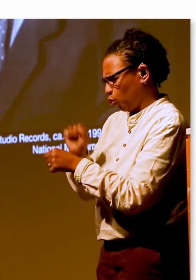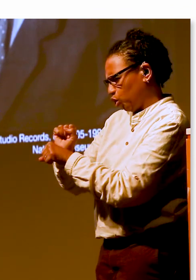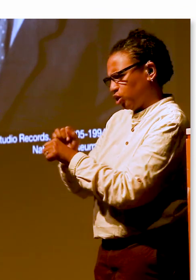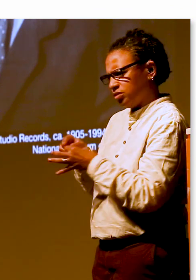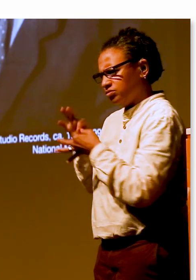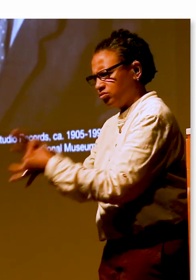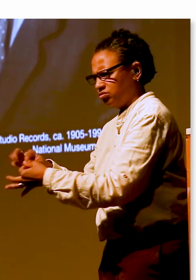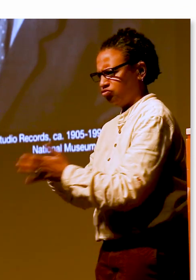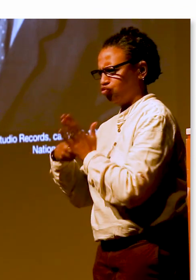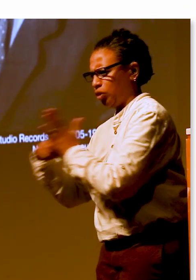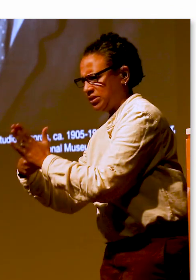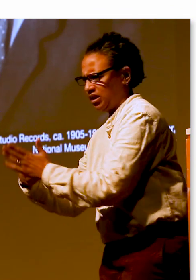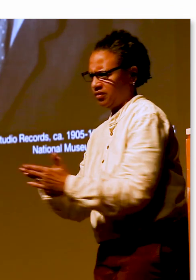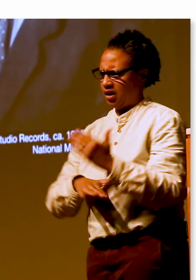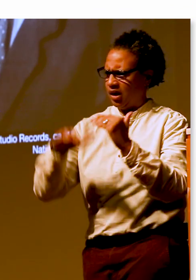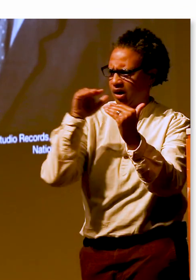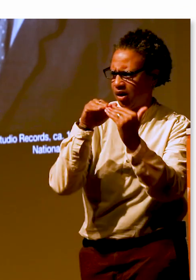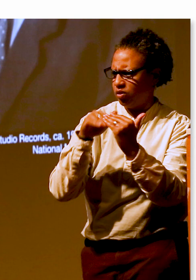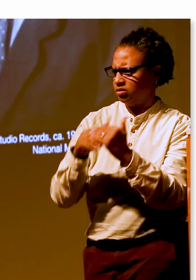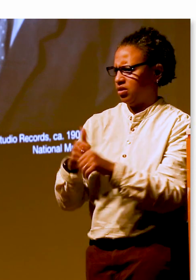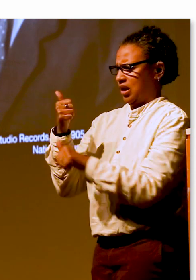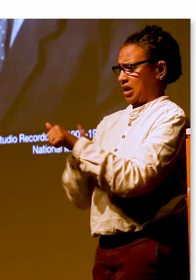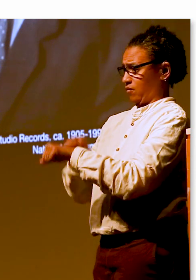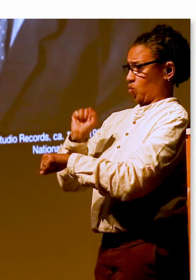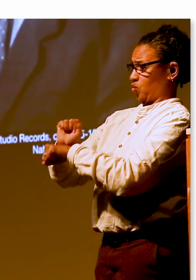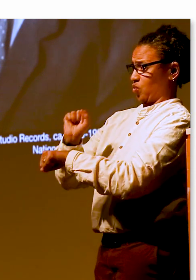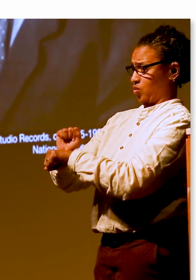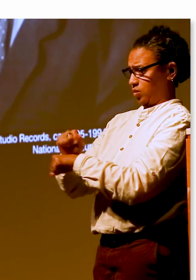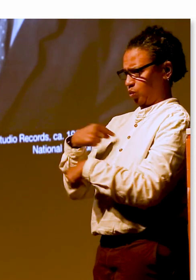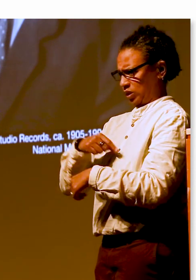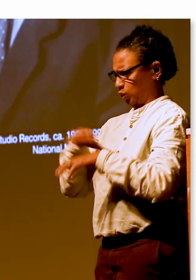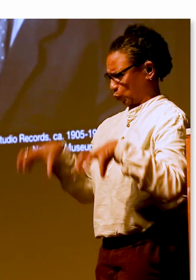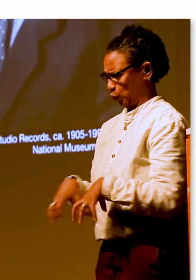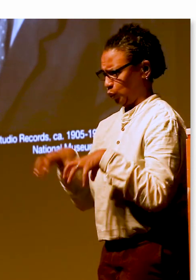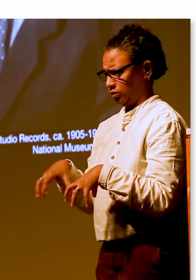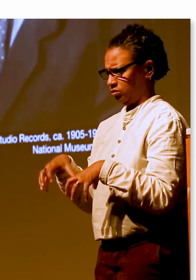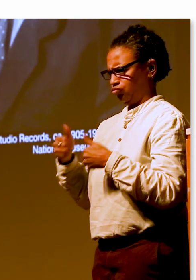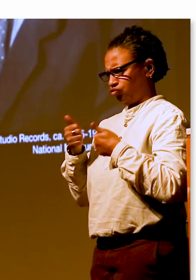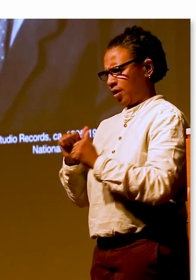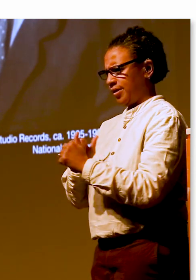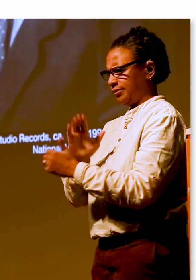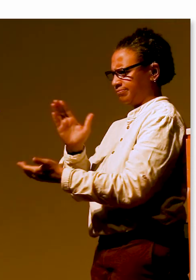take is a step against erasure and extermination, and it should be that extreme.